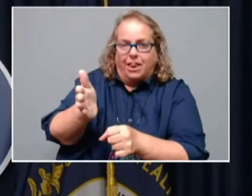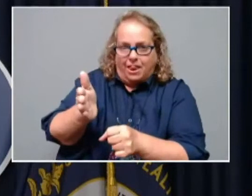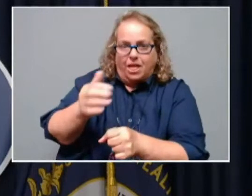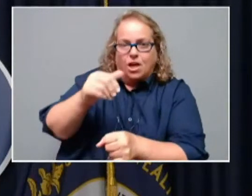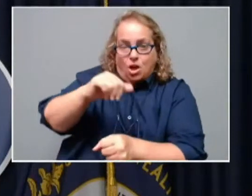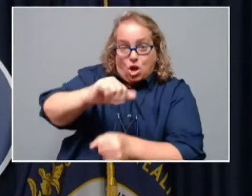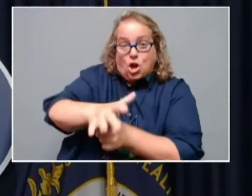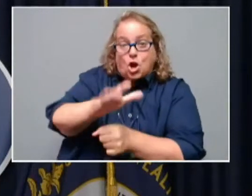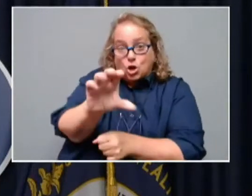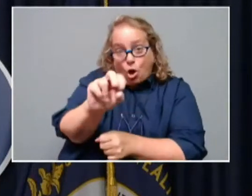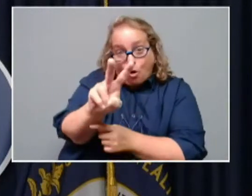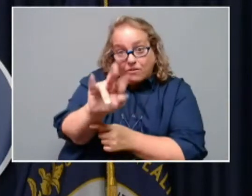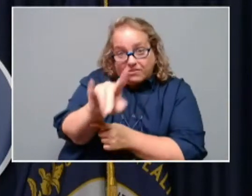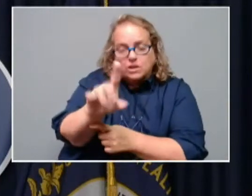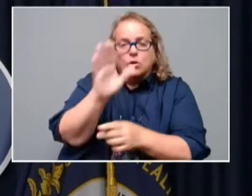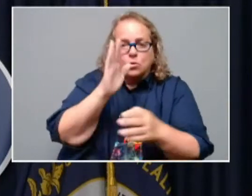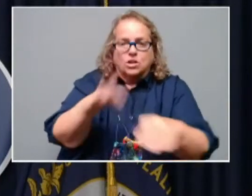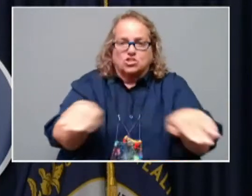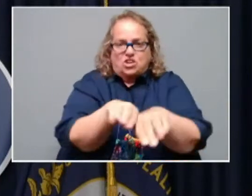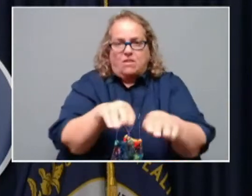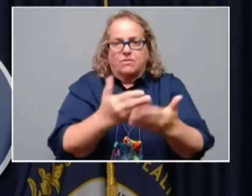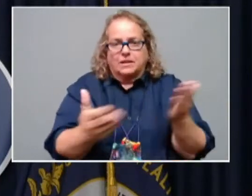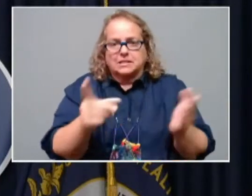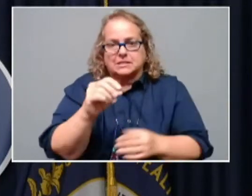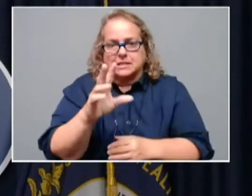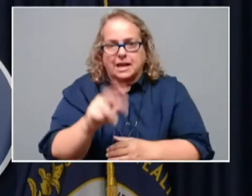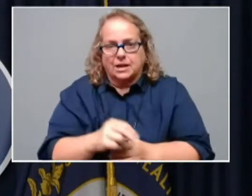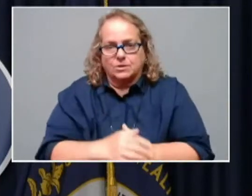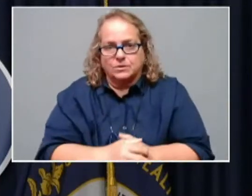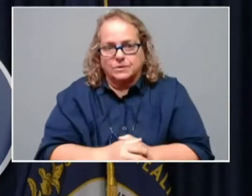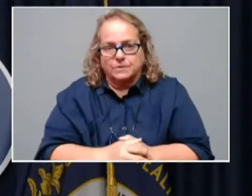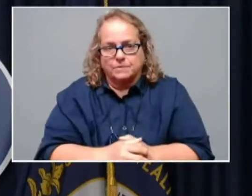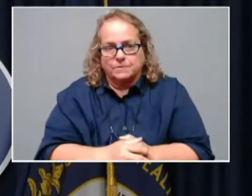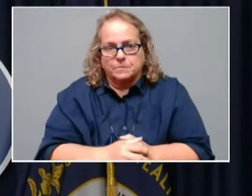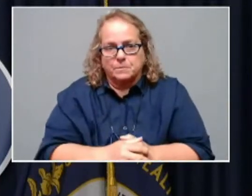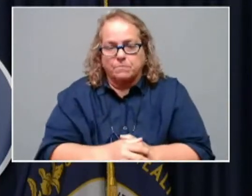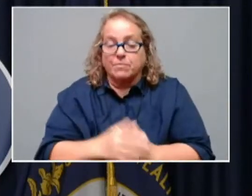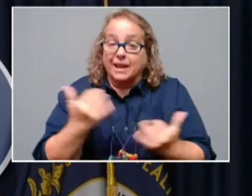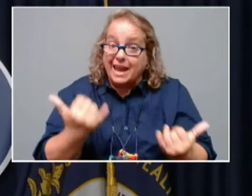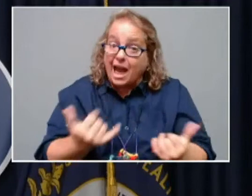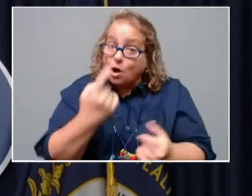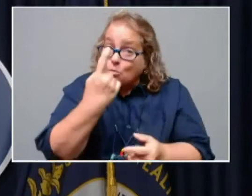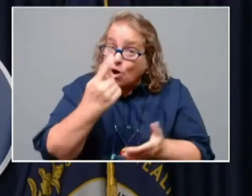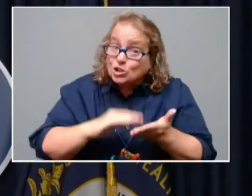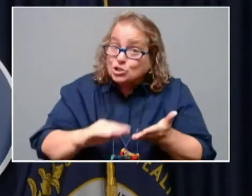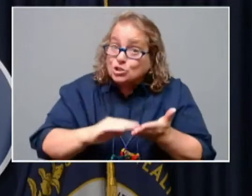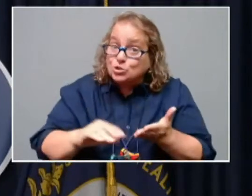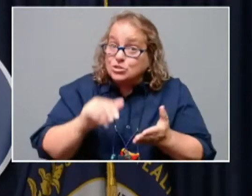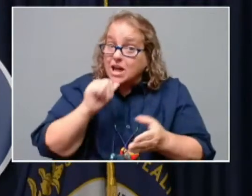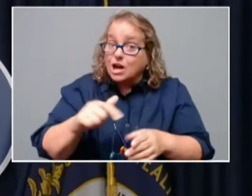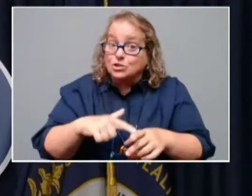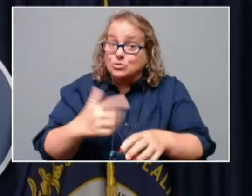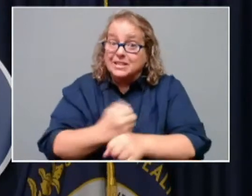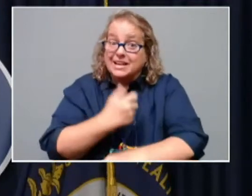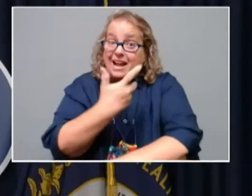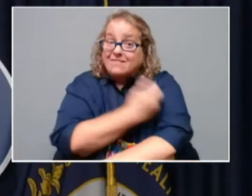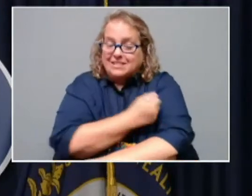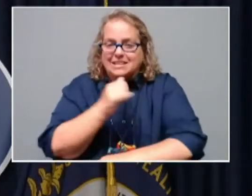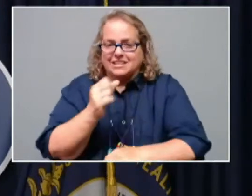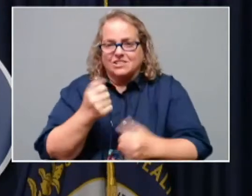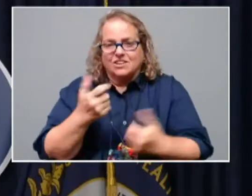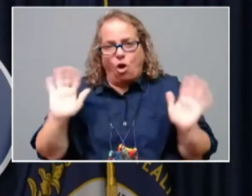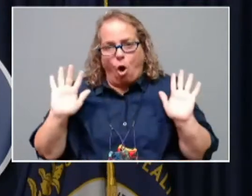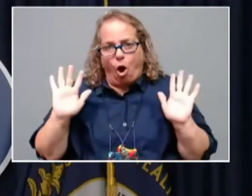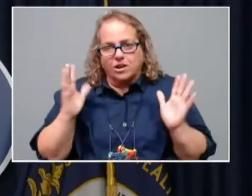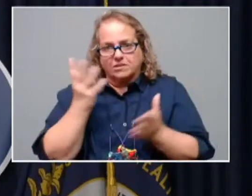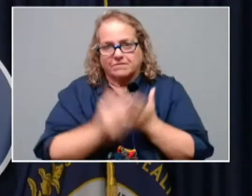And now, at least one excuse to not get vaccinated is gone, because the FDA granted full approval to the Pfizer vaccine.